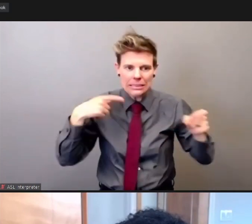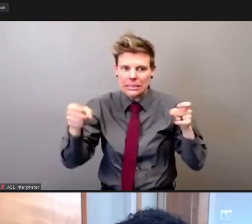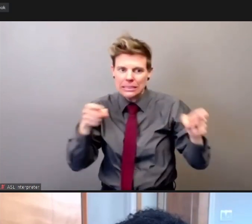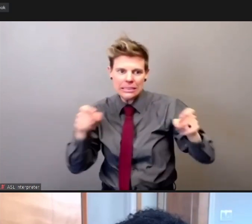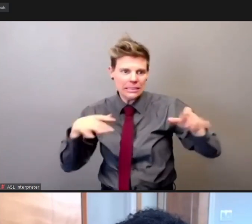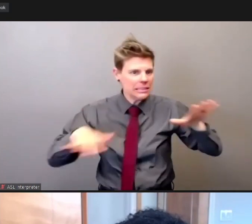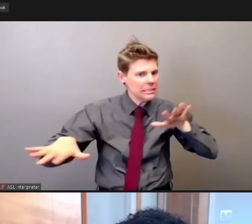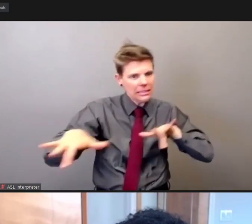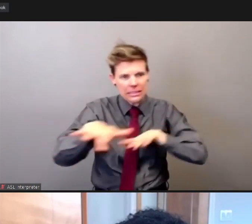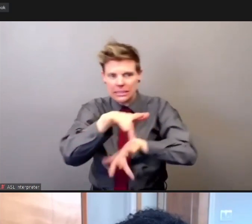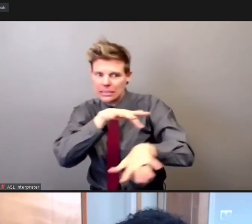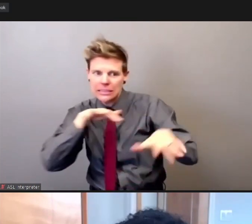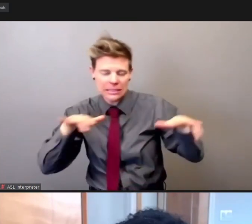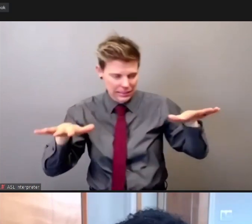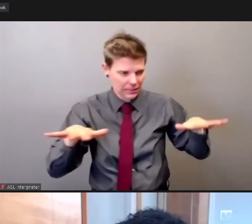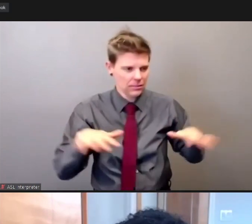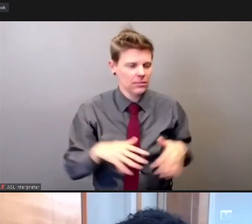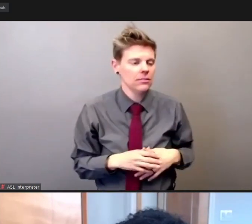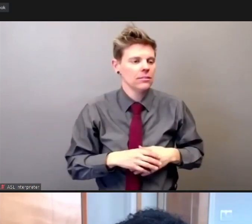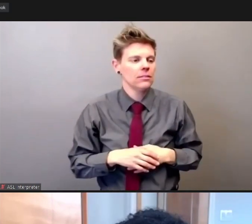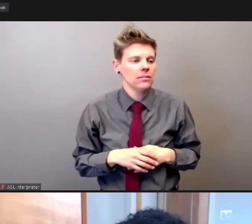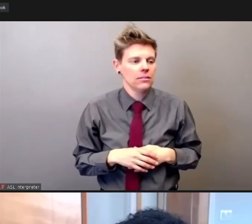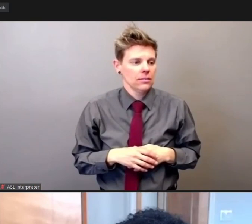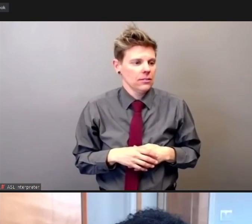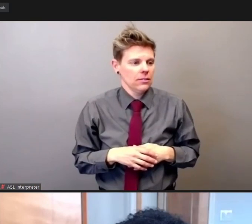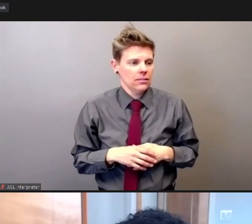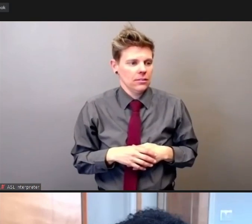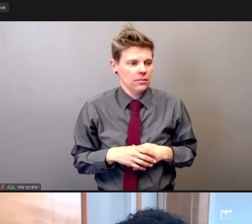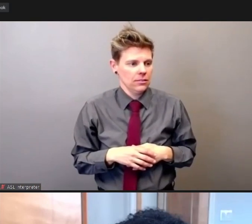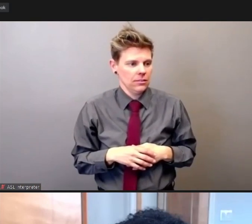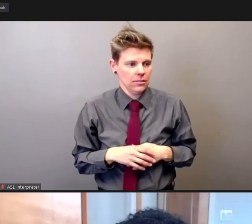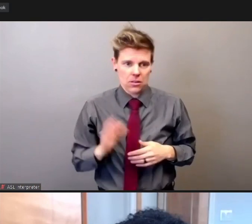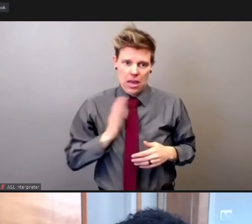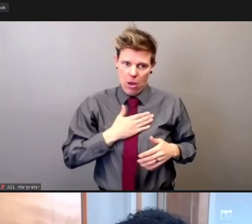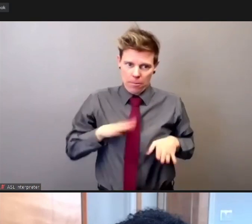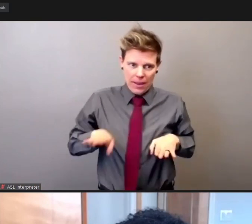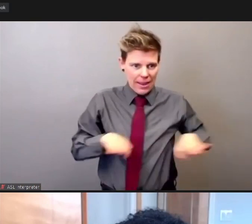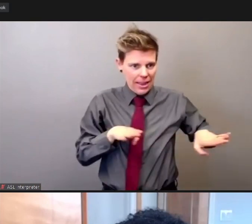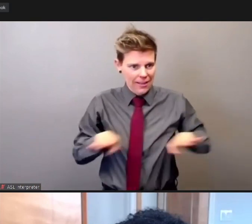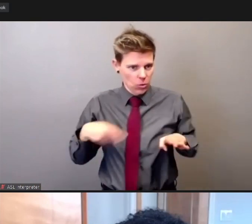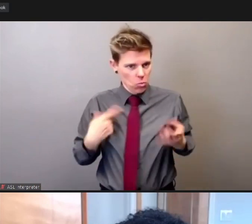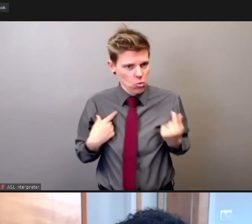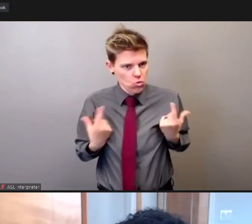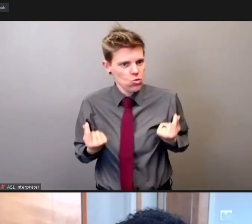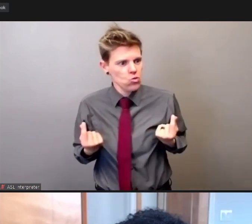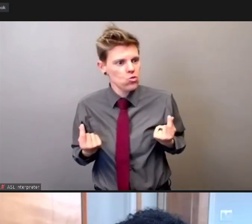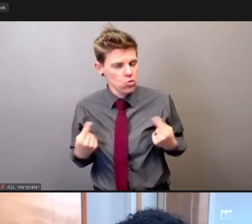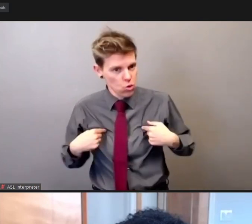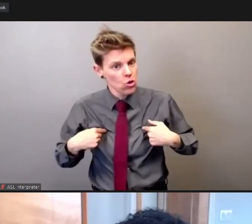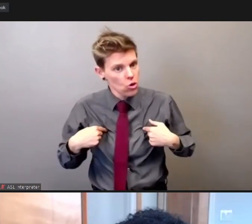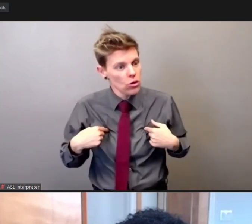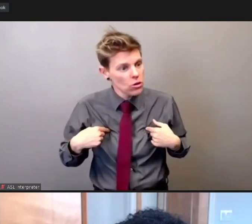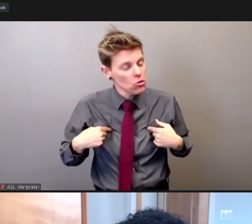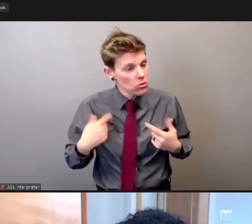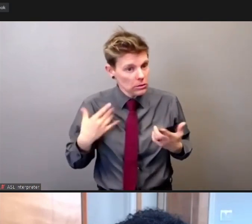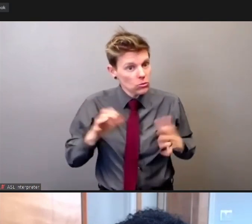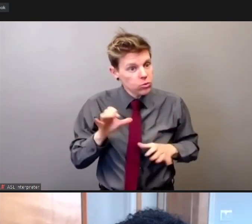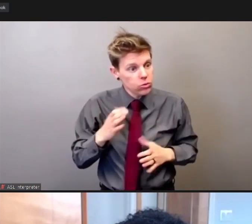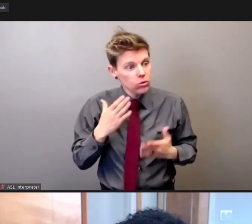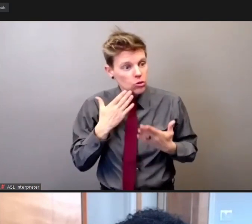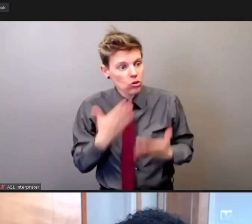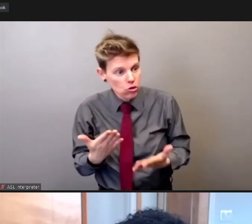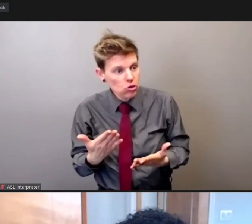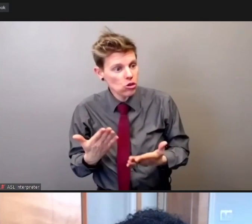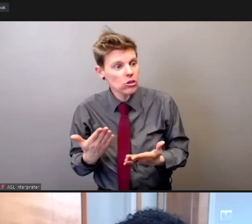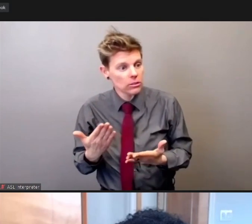as many folks per capita, and we're getting the right positive attention, and we should, for